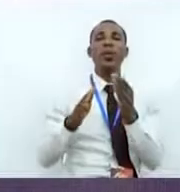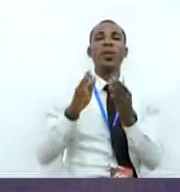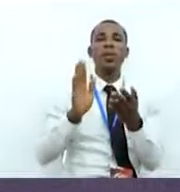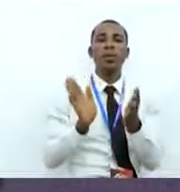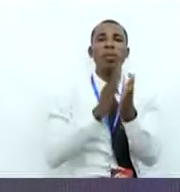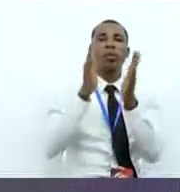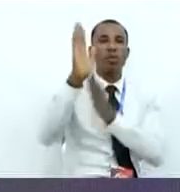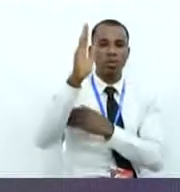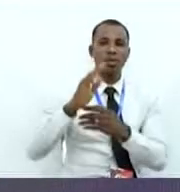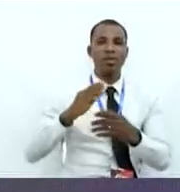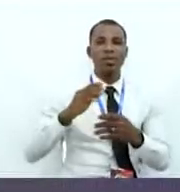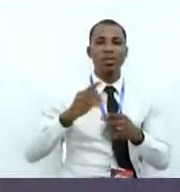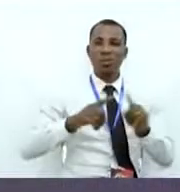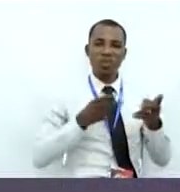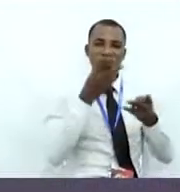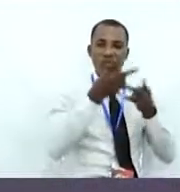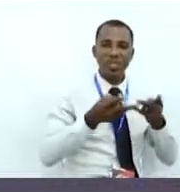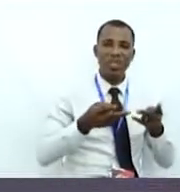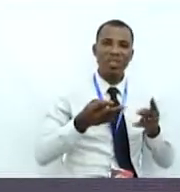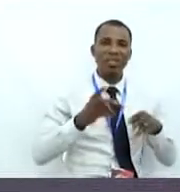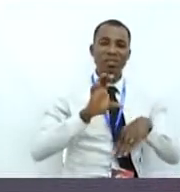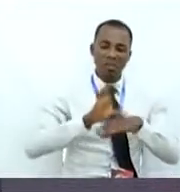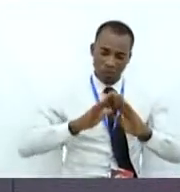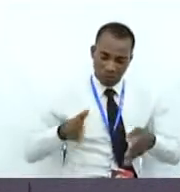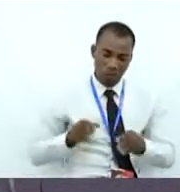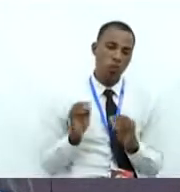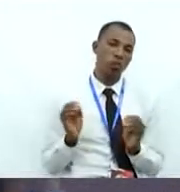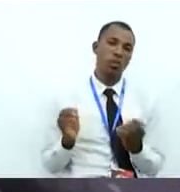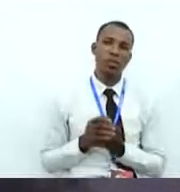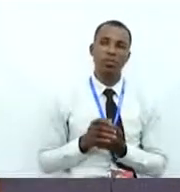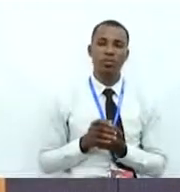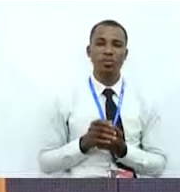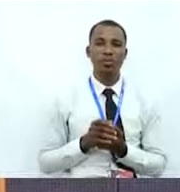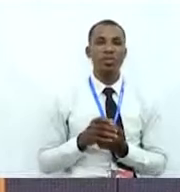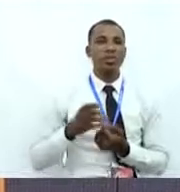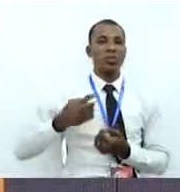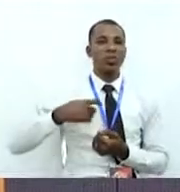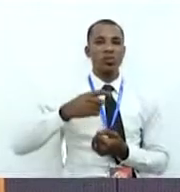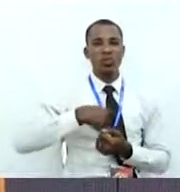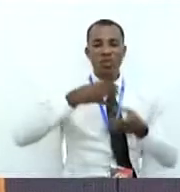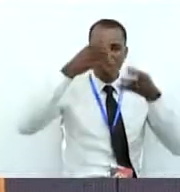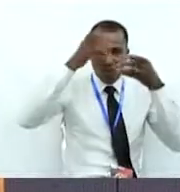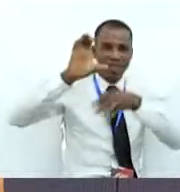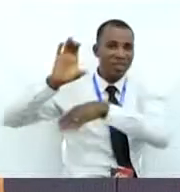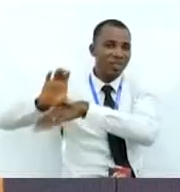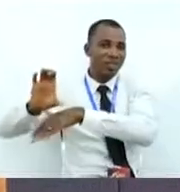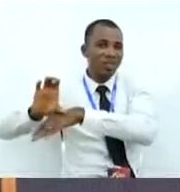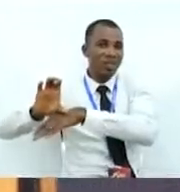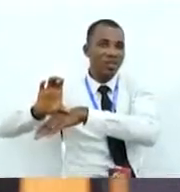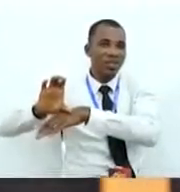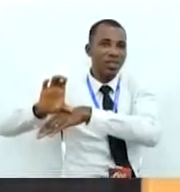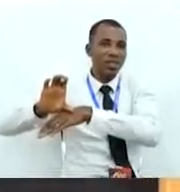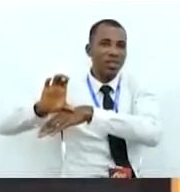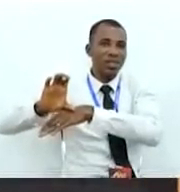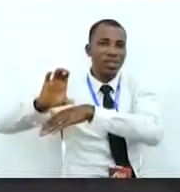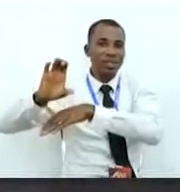created a gap between the church and the palace. Ntina bunsam